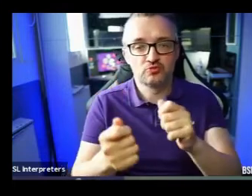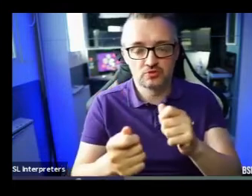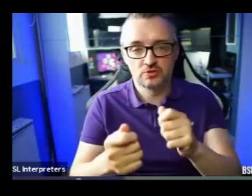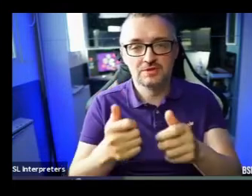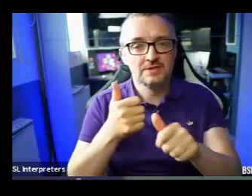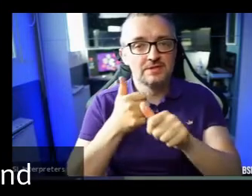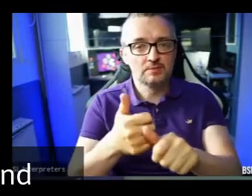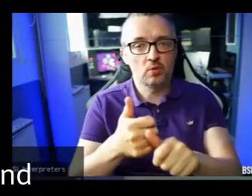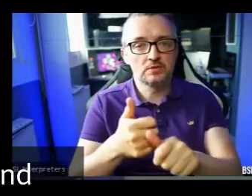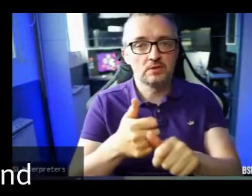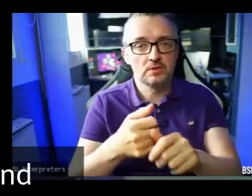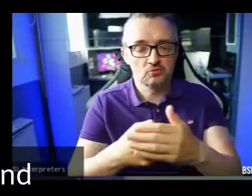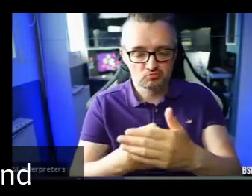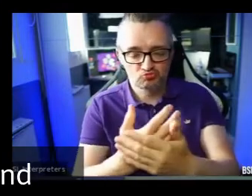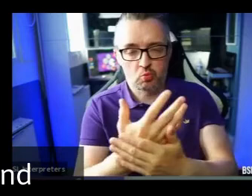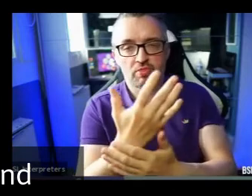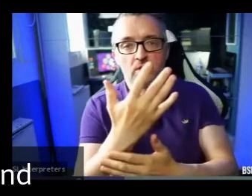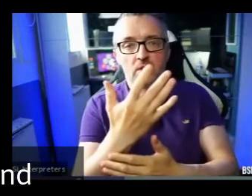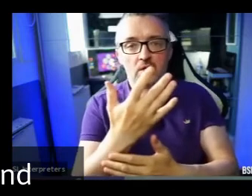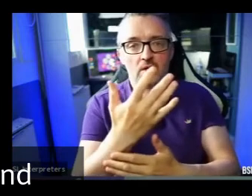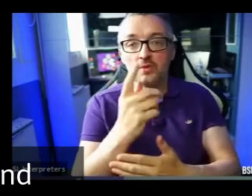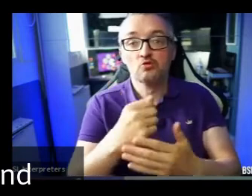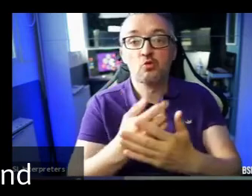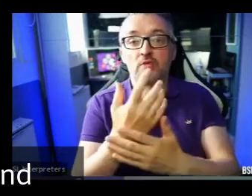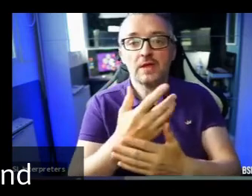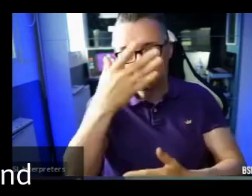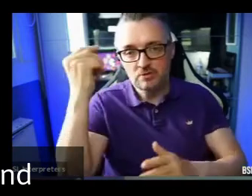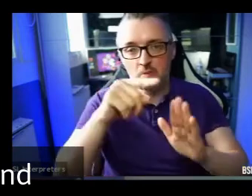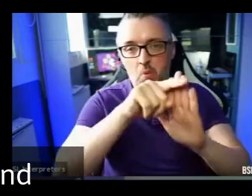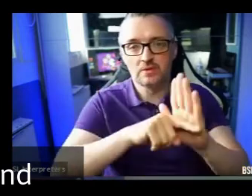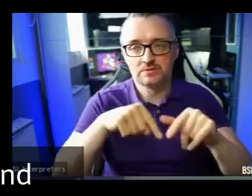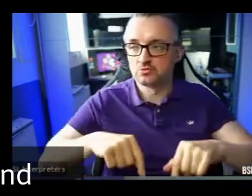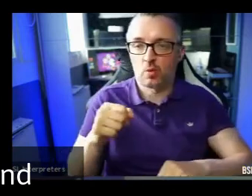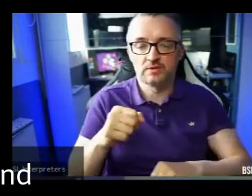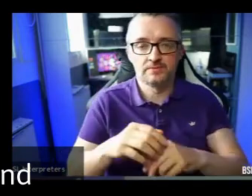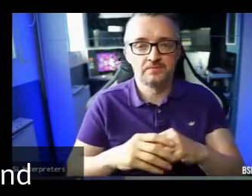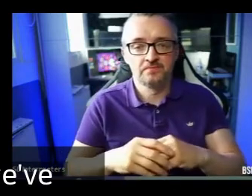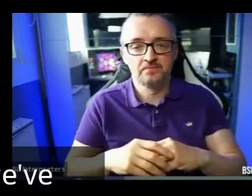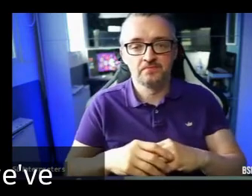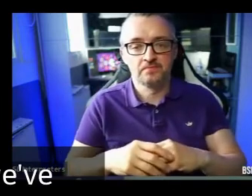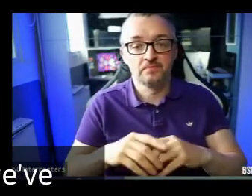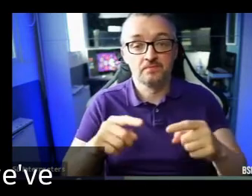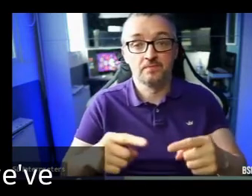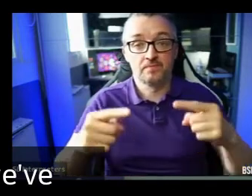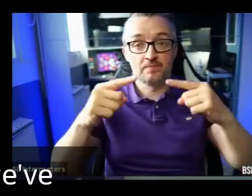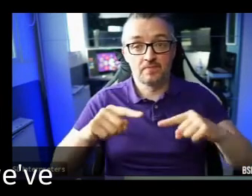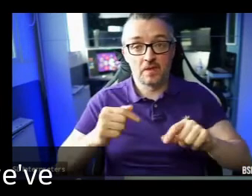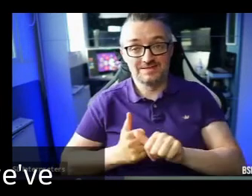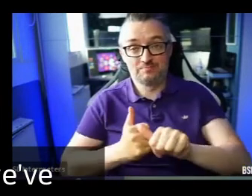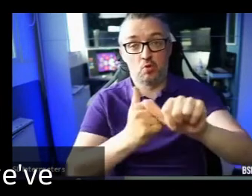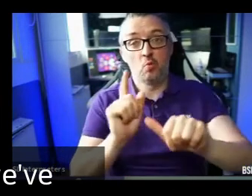and supporting the evolution and progress of dementia policy in Scotland. And then behind that,